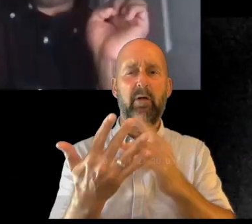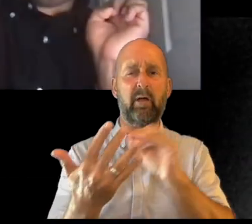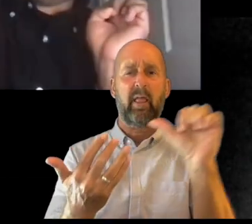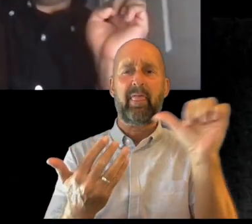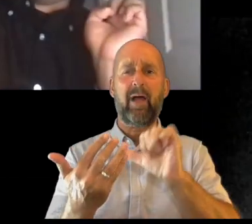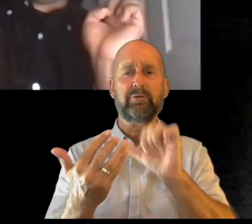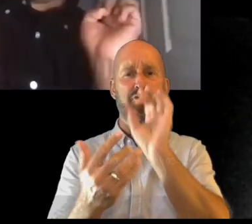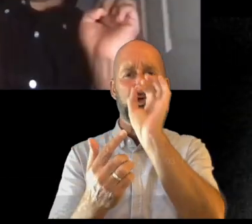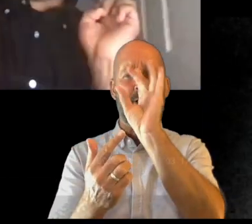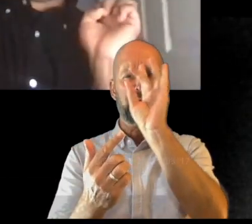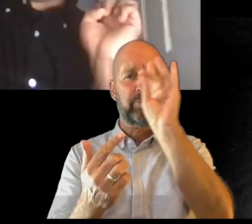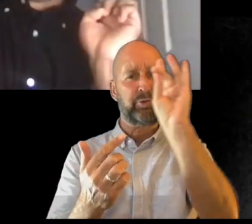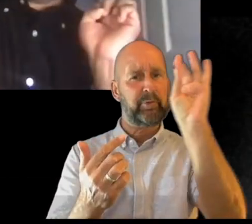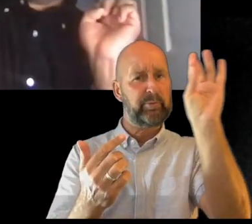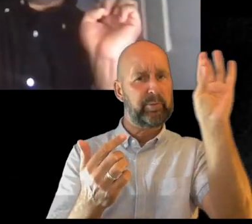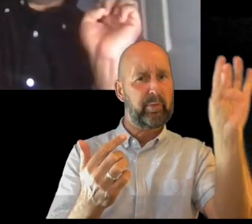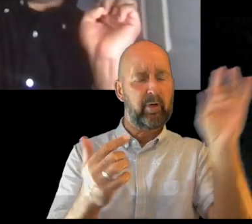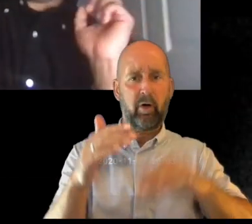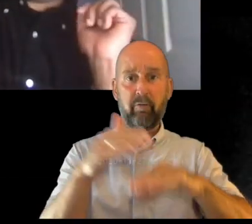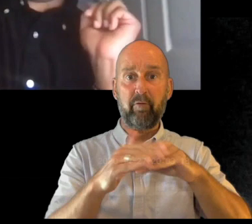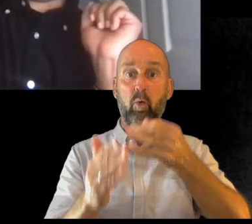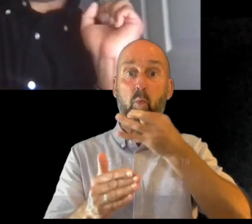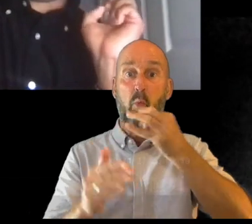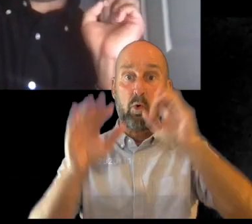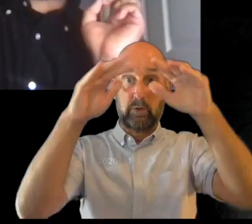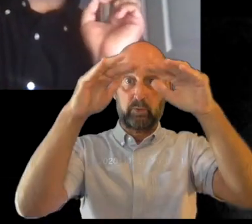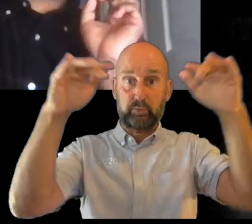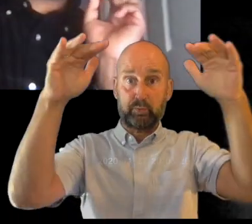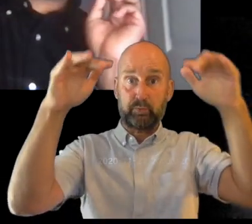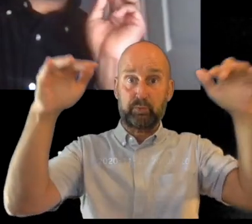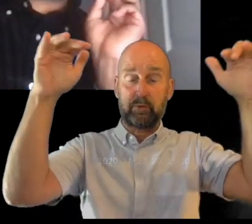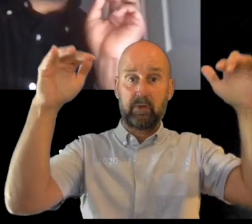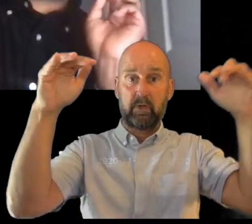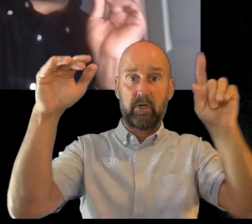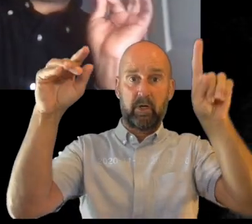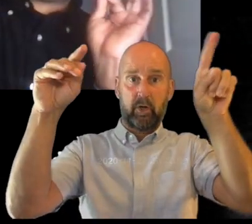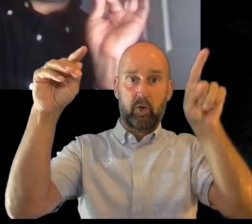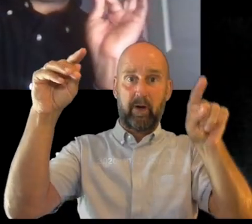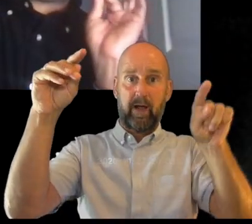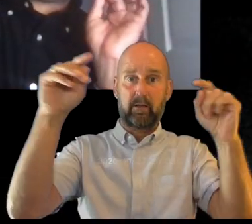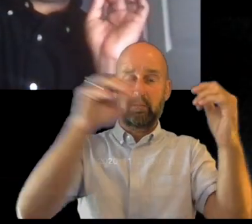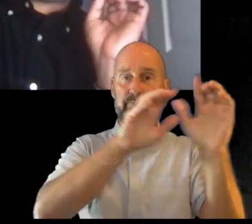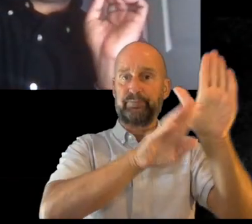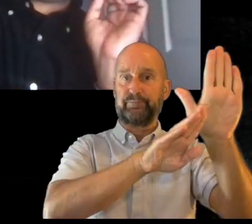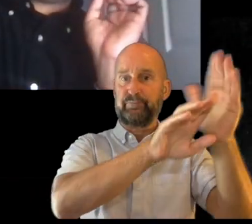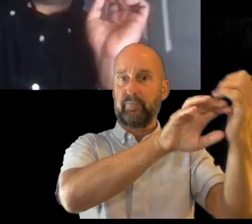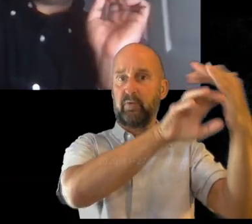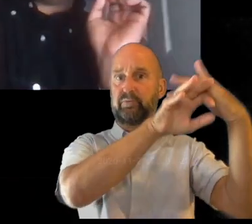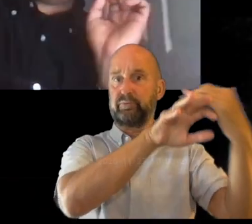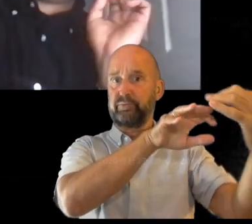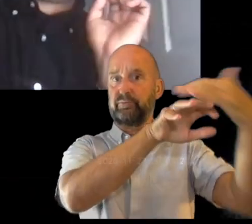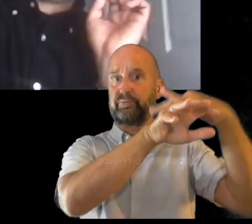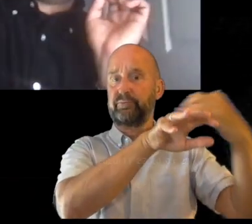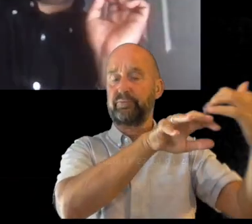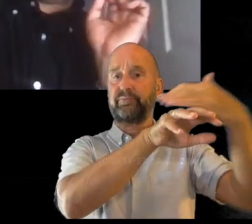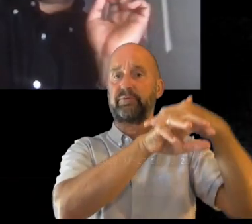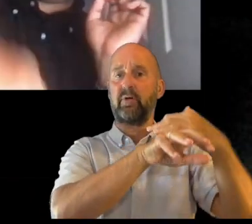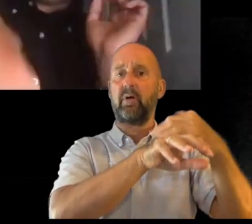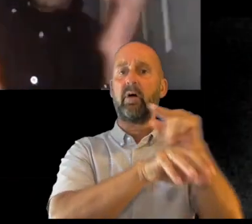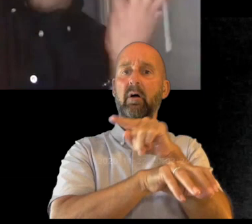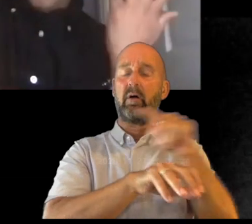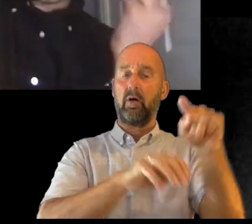of inky gemstones and full of water, which is currently flowing out a crack over Amir's hand. Inside the